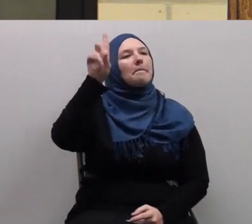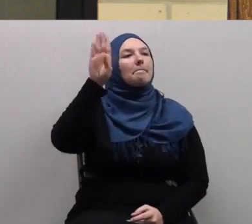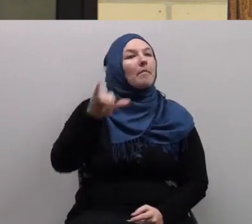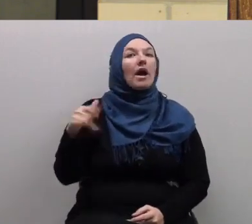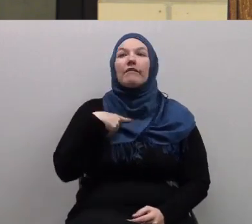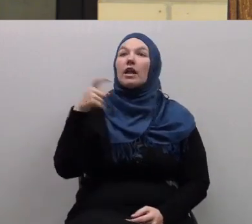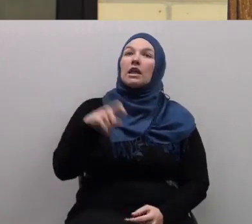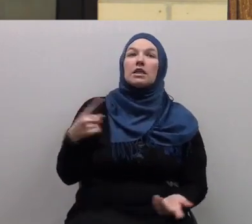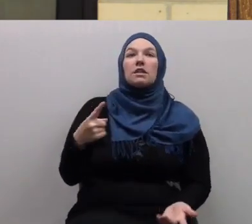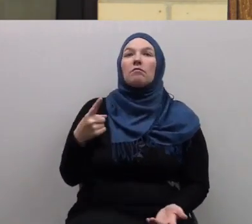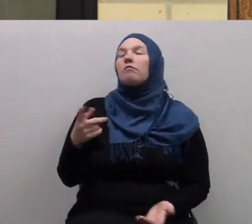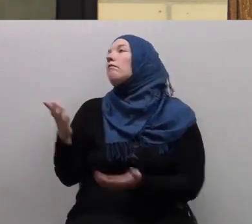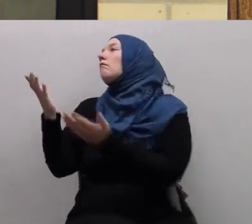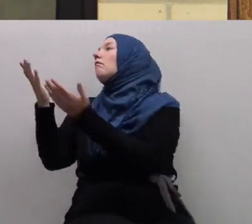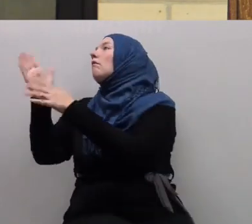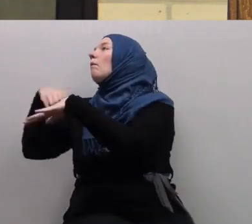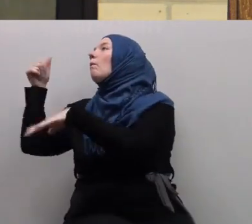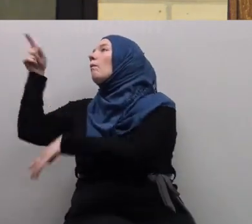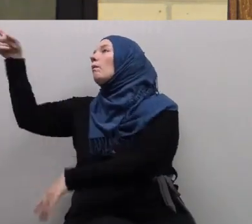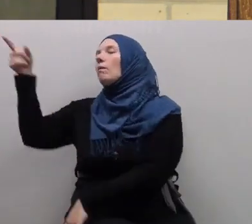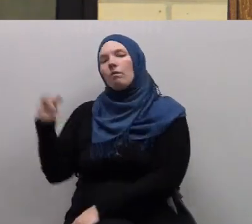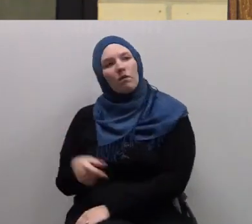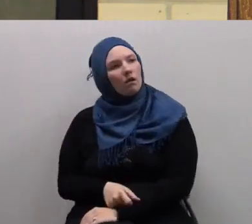need something, we'll call you.